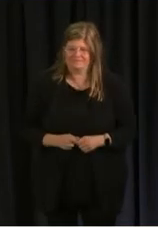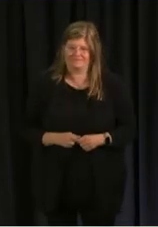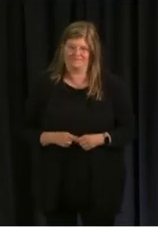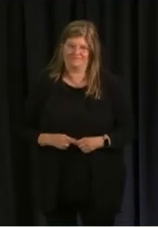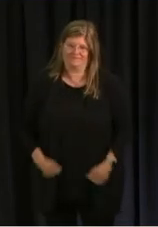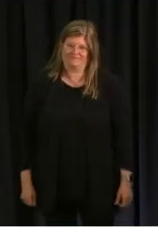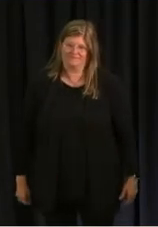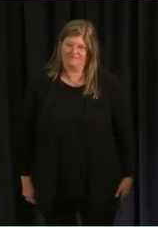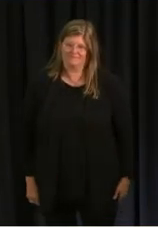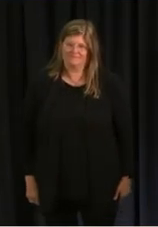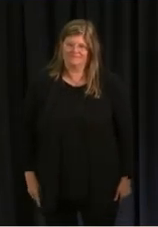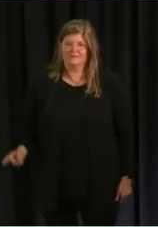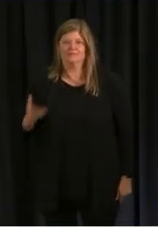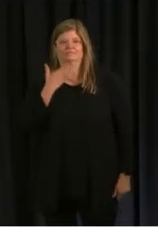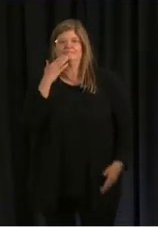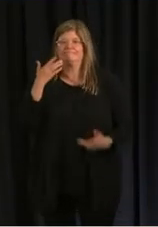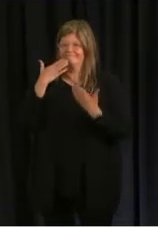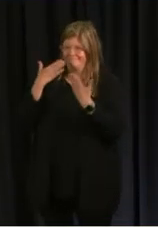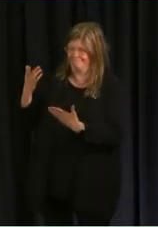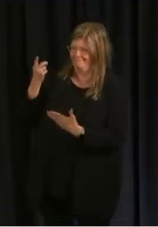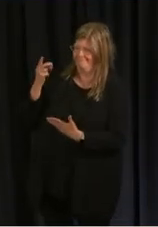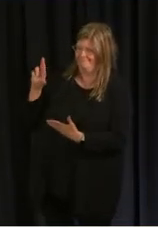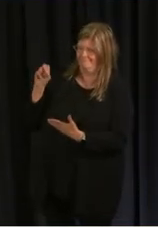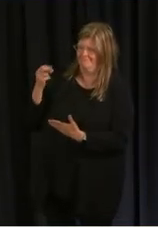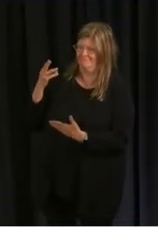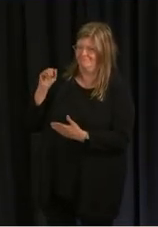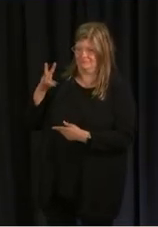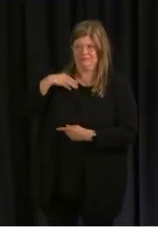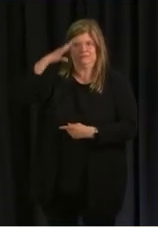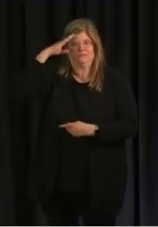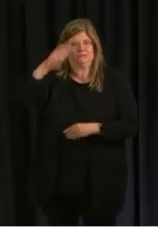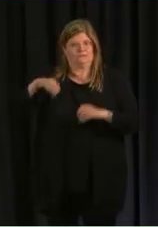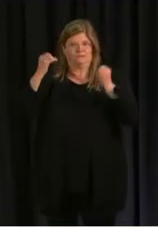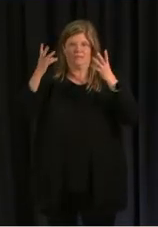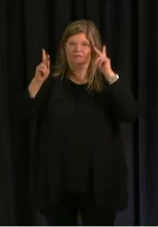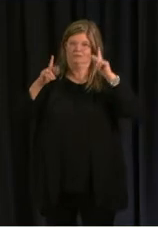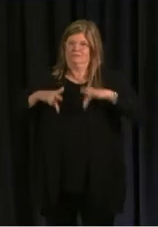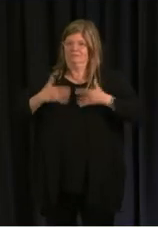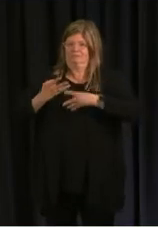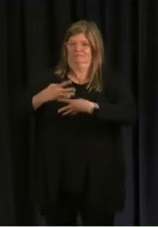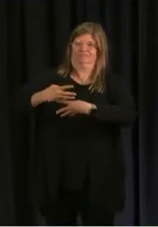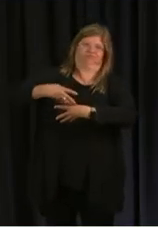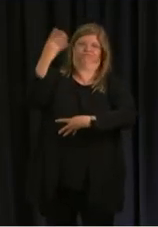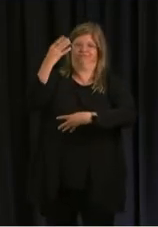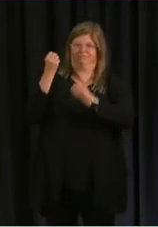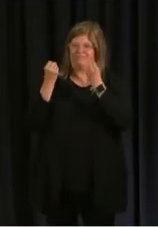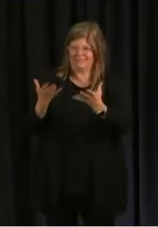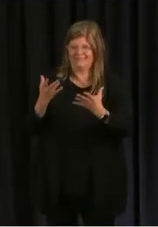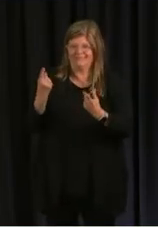Thank you, Dr. Shah. I know we have a lot of questions coming in, which is exciting, but I do want to remind everyone